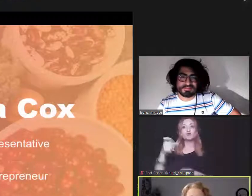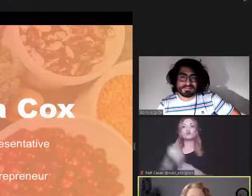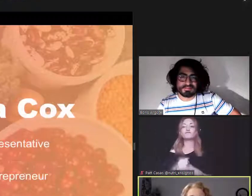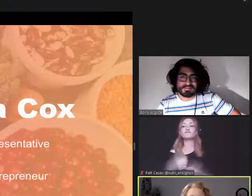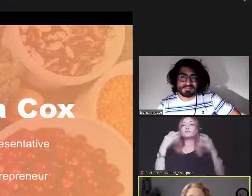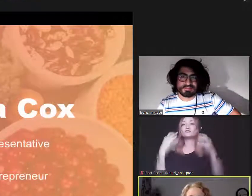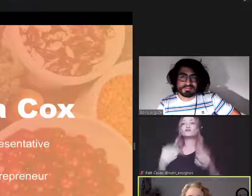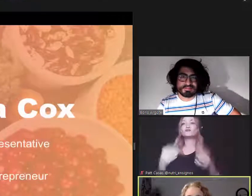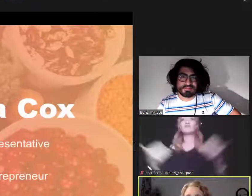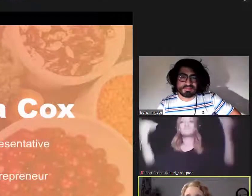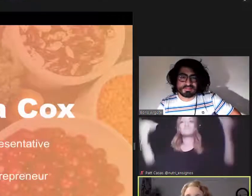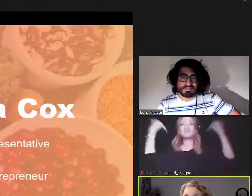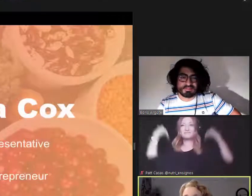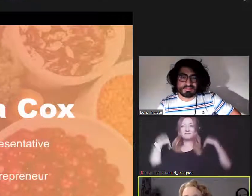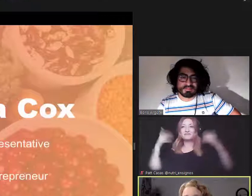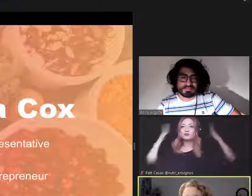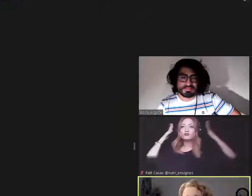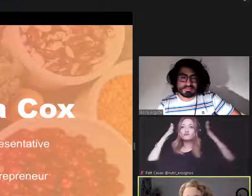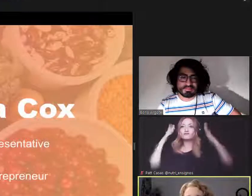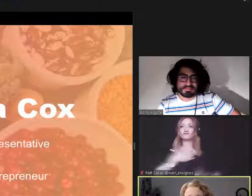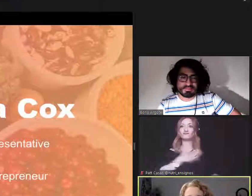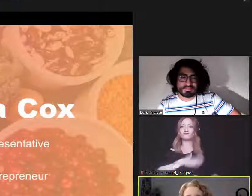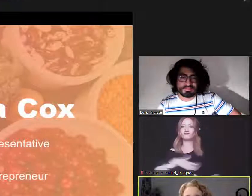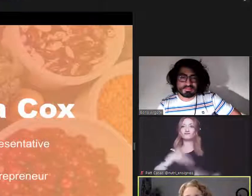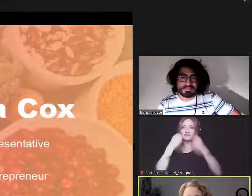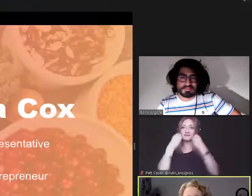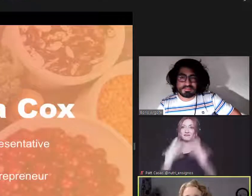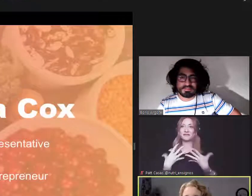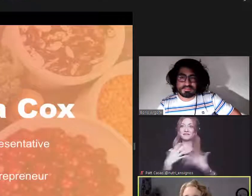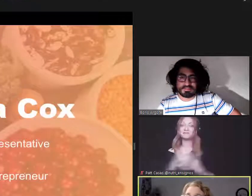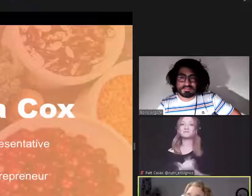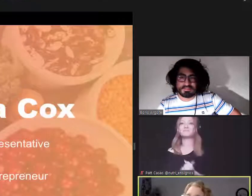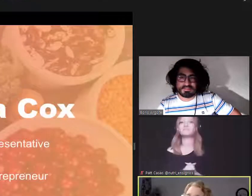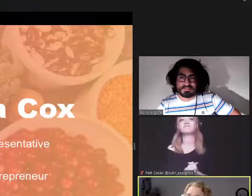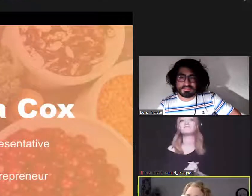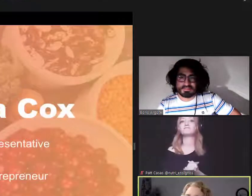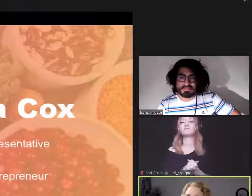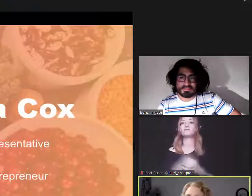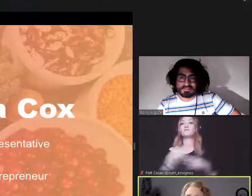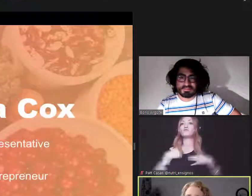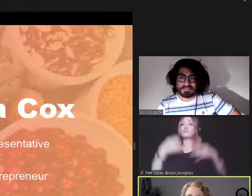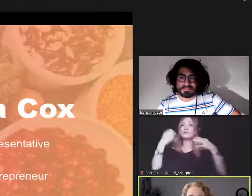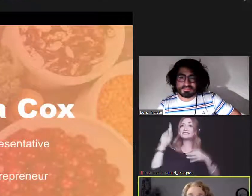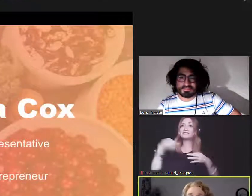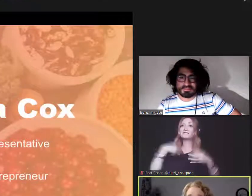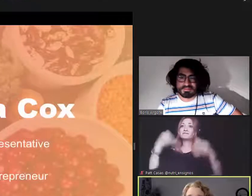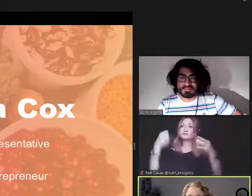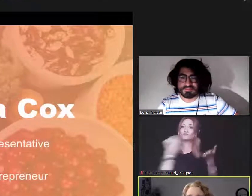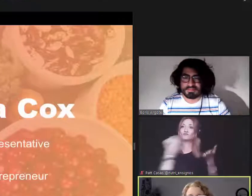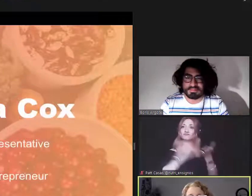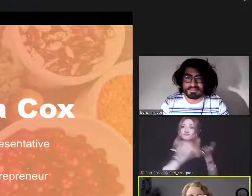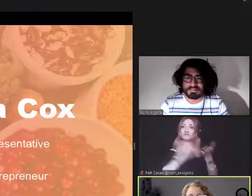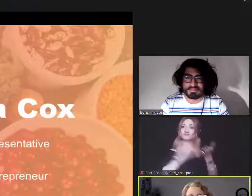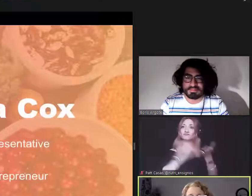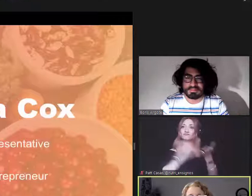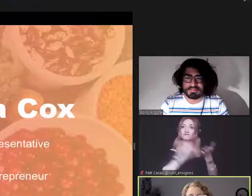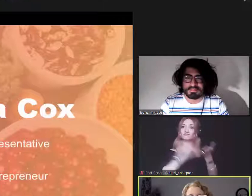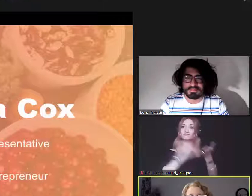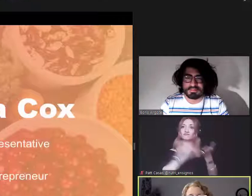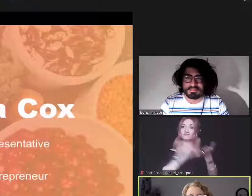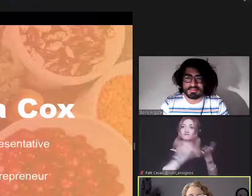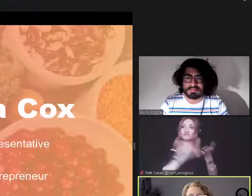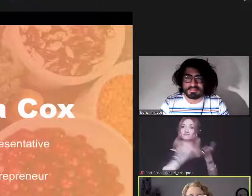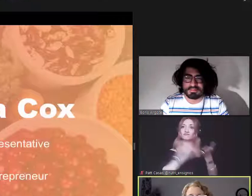entrepreneur. And twice a month, I give these webinars. One is on training with lots of